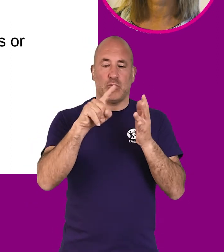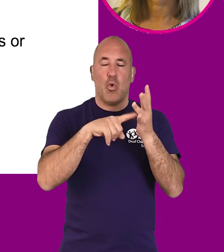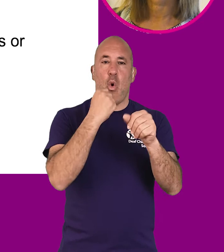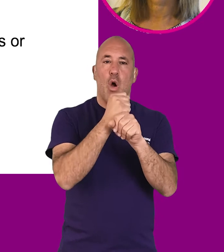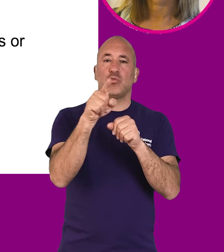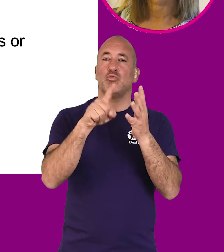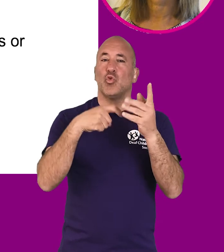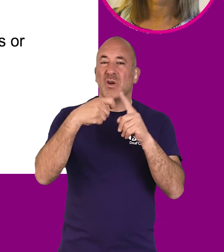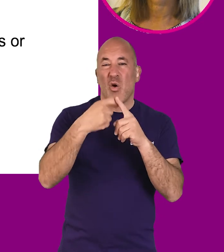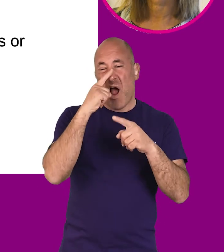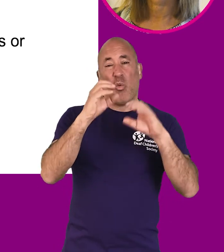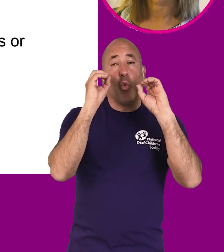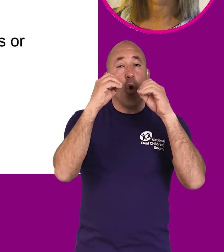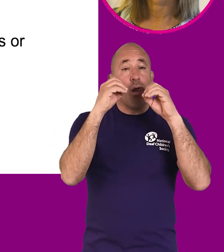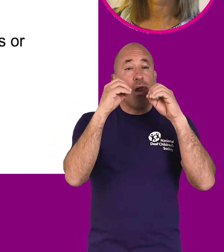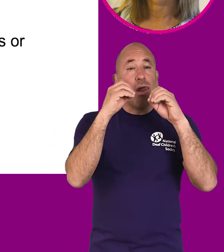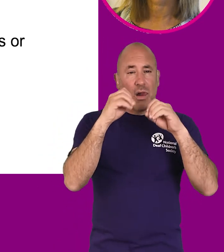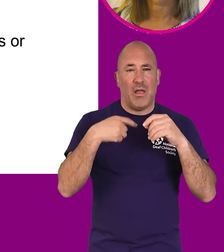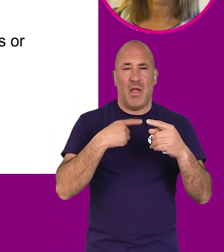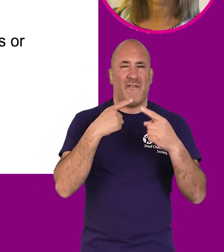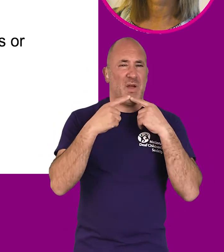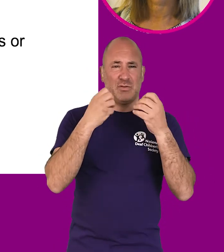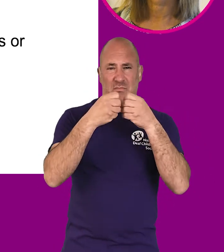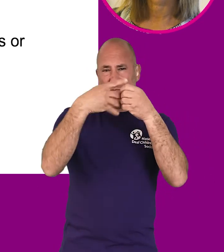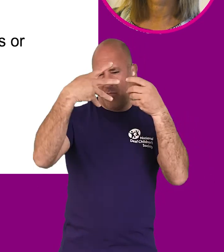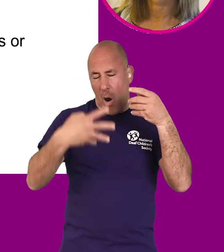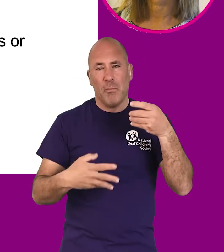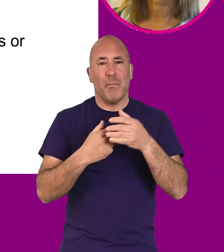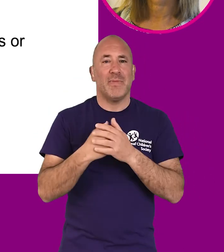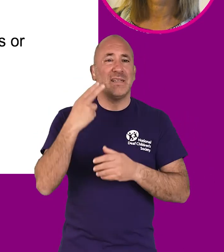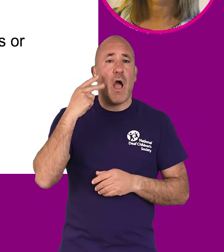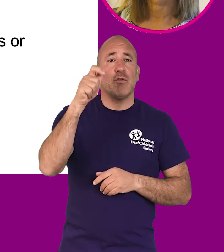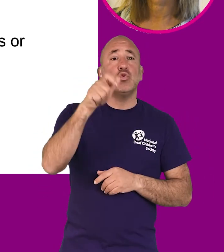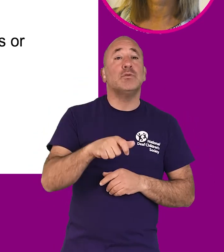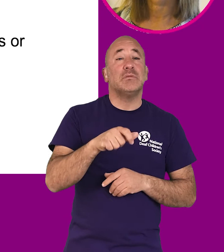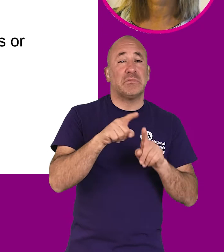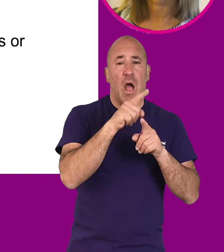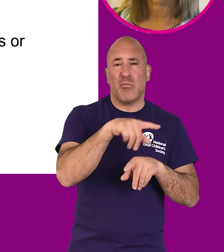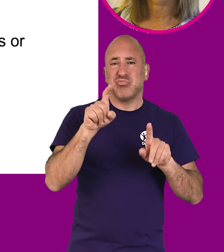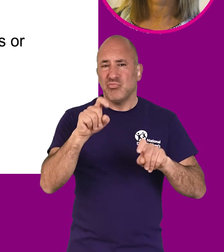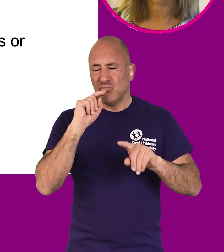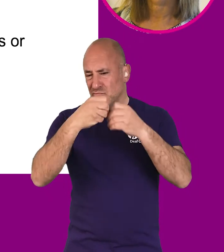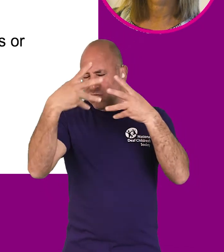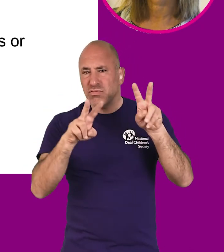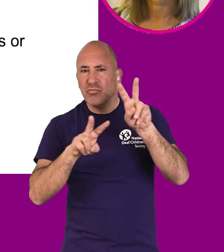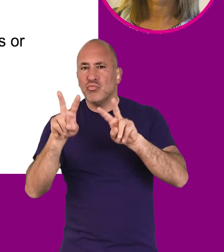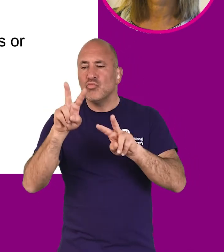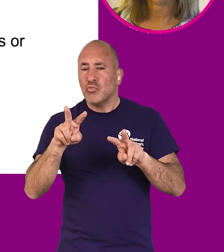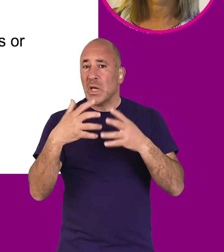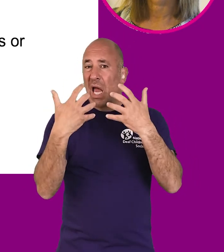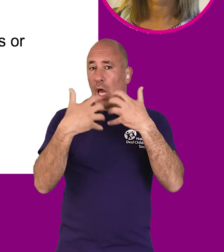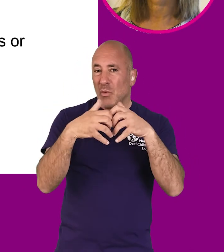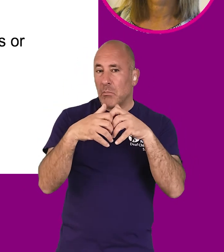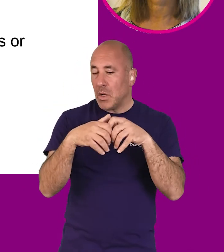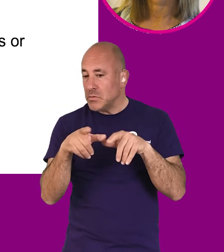it, we've got loads of information, and deaf students can go and have a look at that as